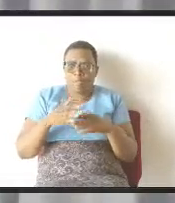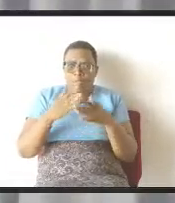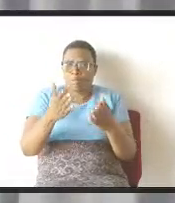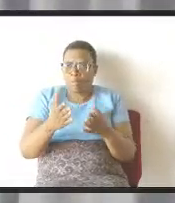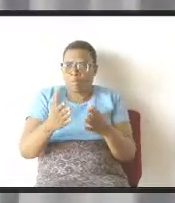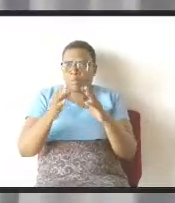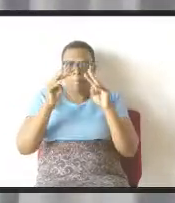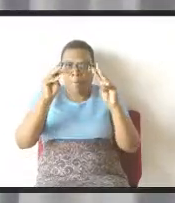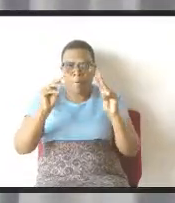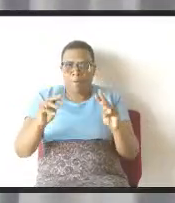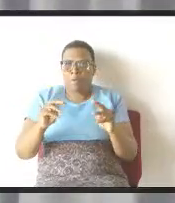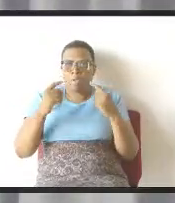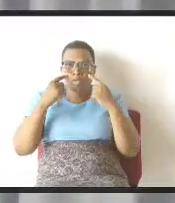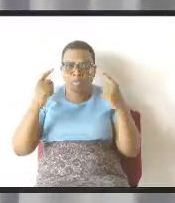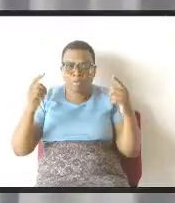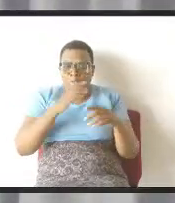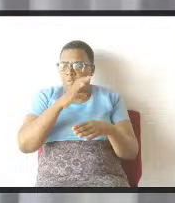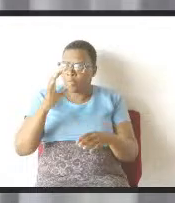Christians.